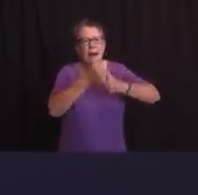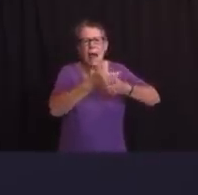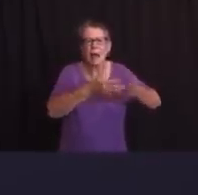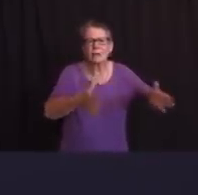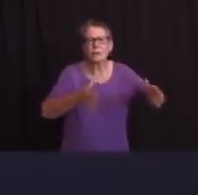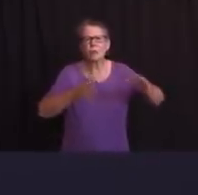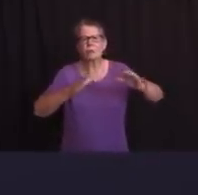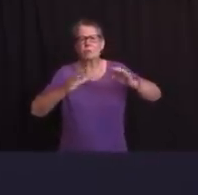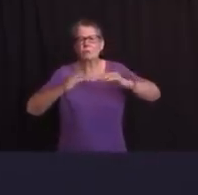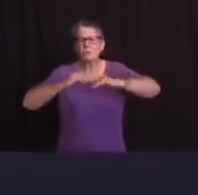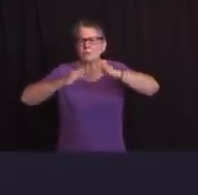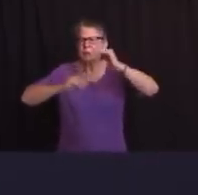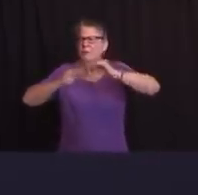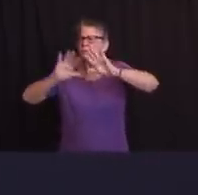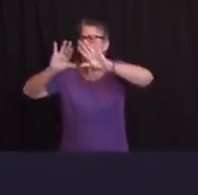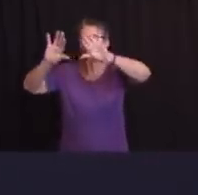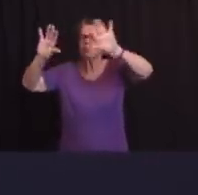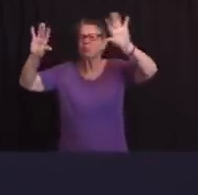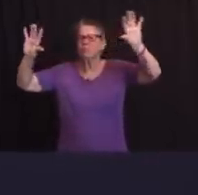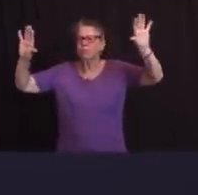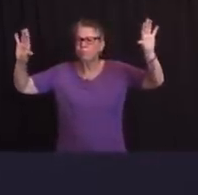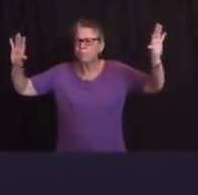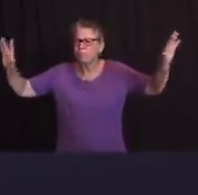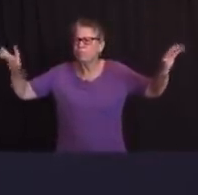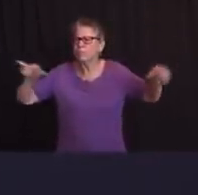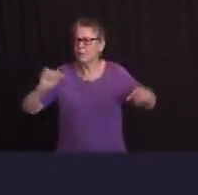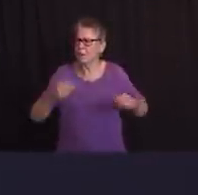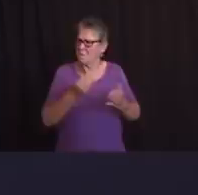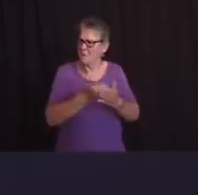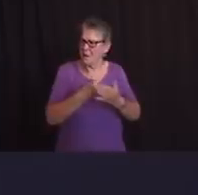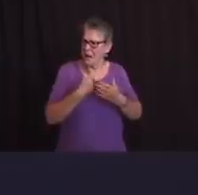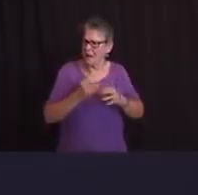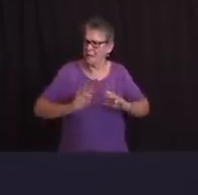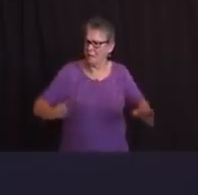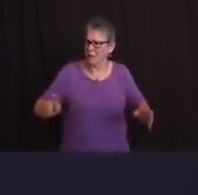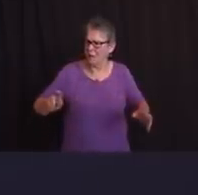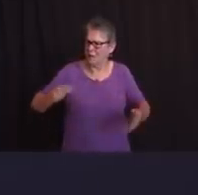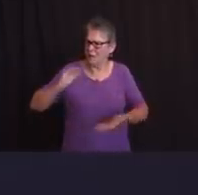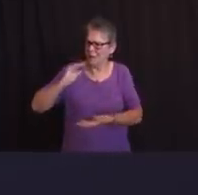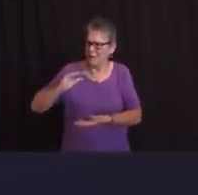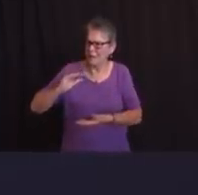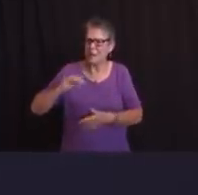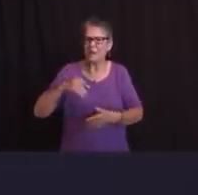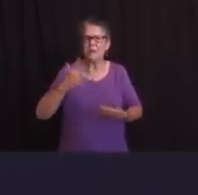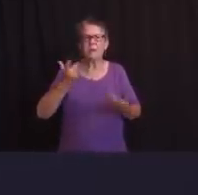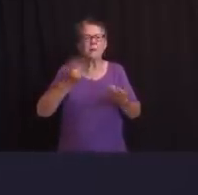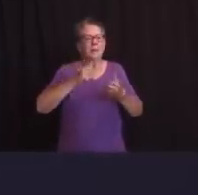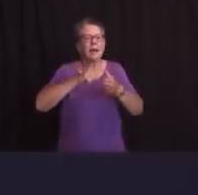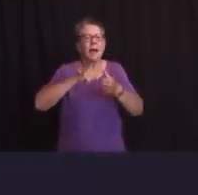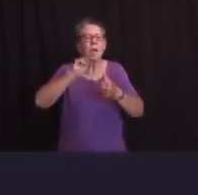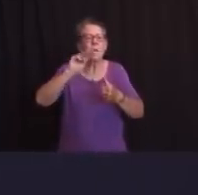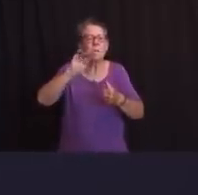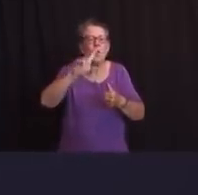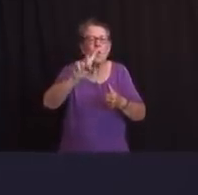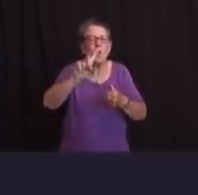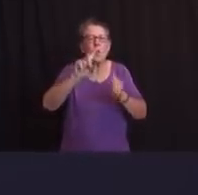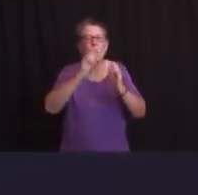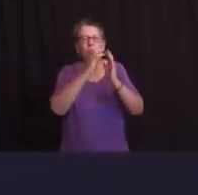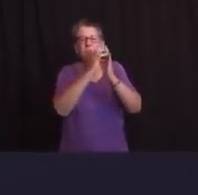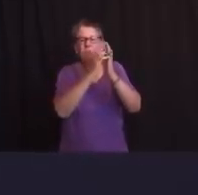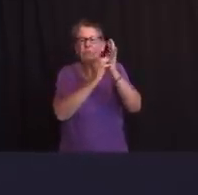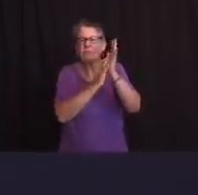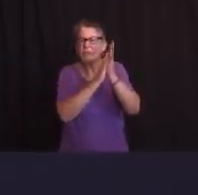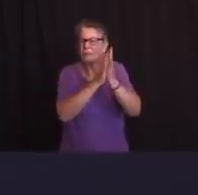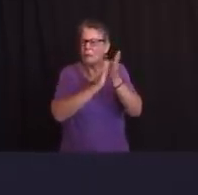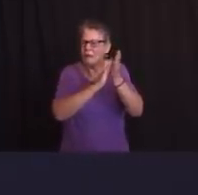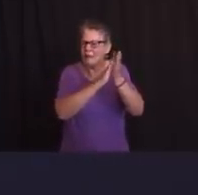buildings. And if there's mold or something like that, we're we're not happy with that, obviously. We want to get at